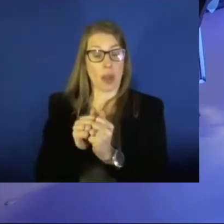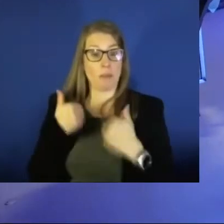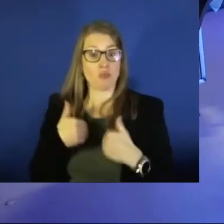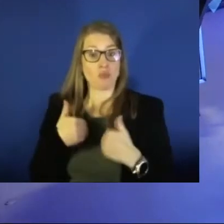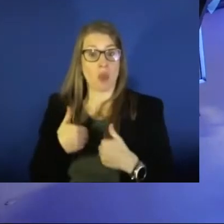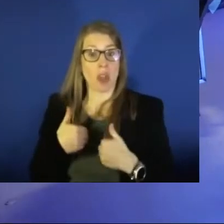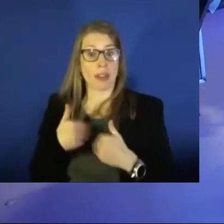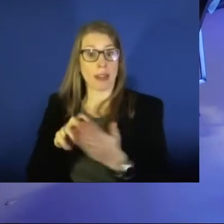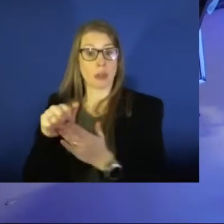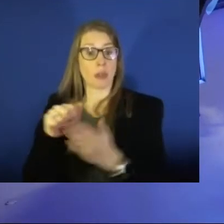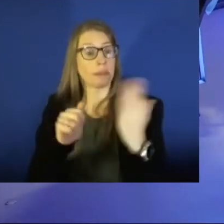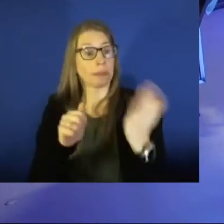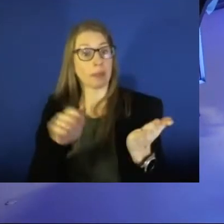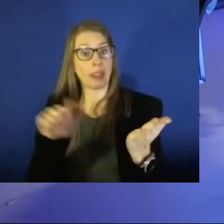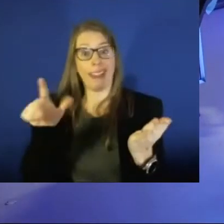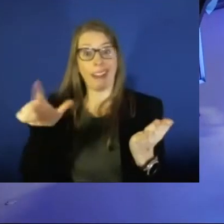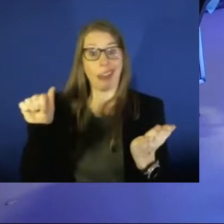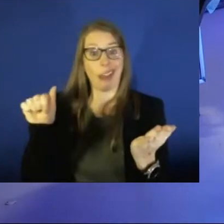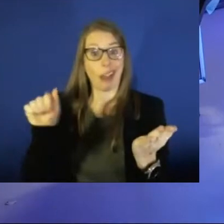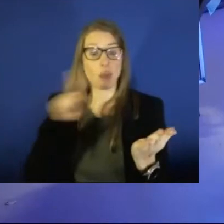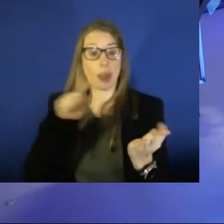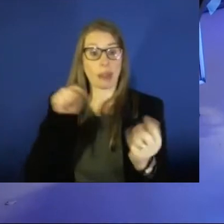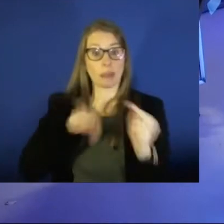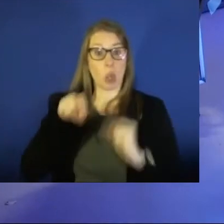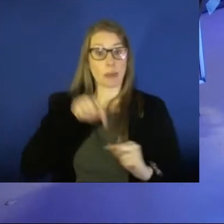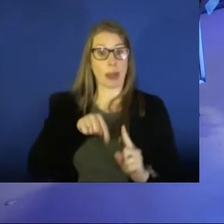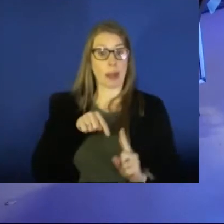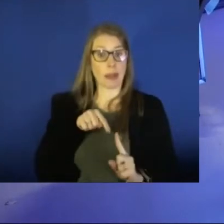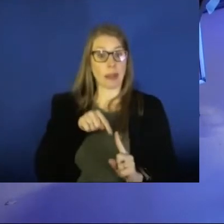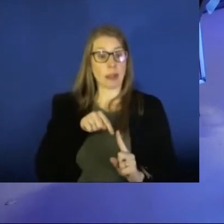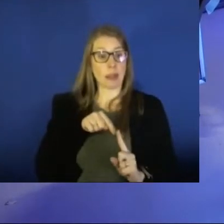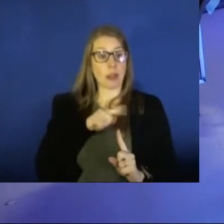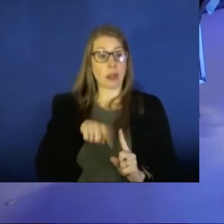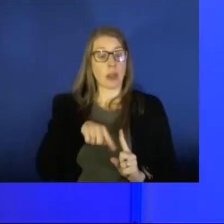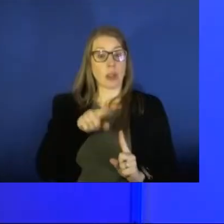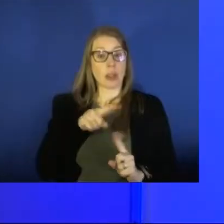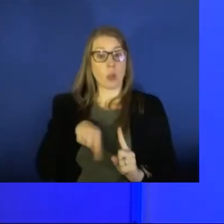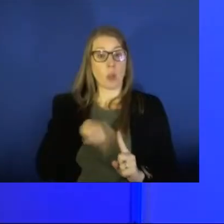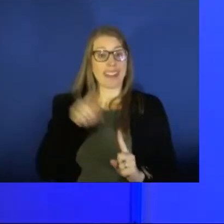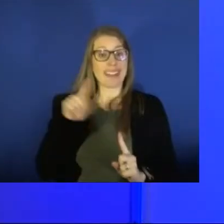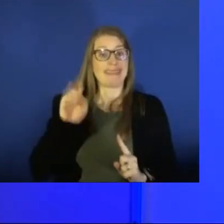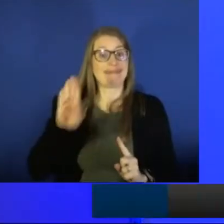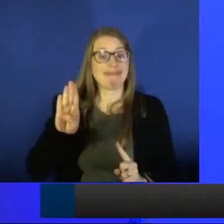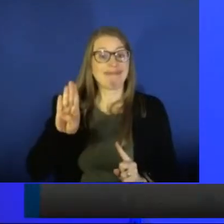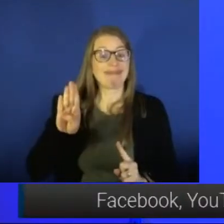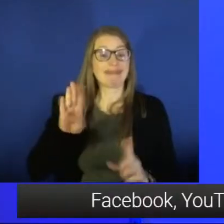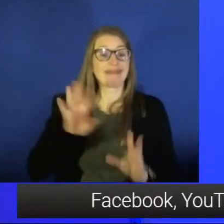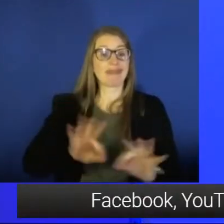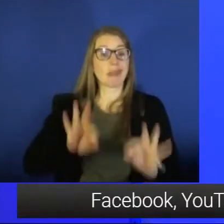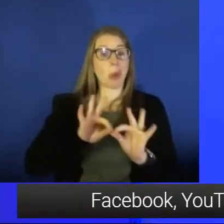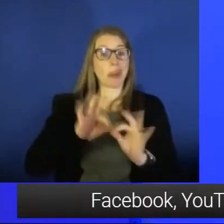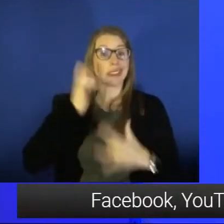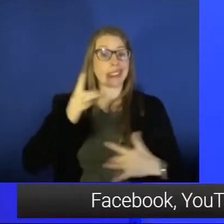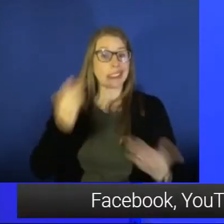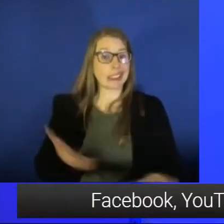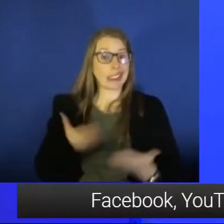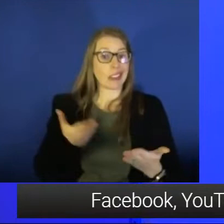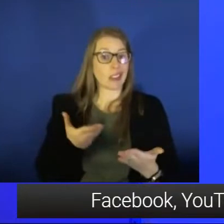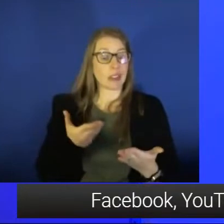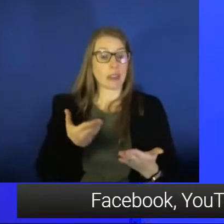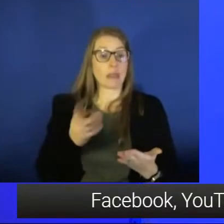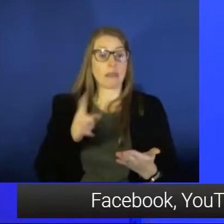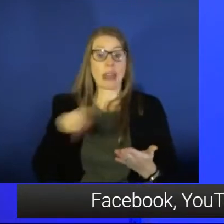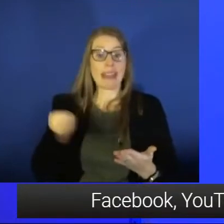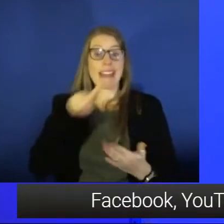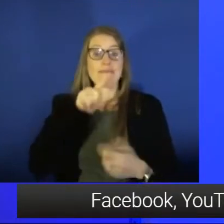and ALA goes back to when tuberculosis was an important disease in this country. And they actually went